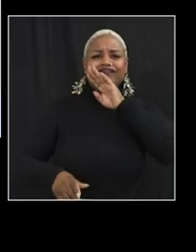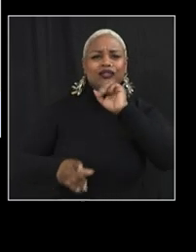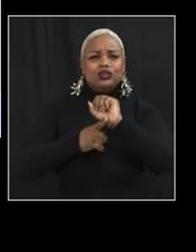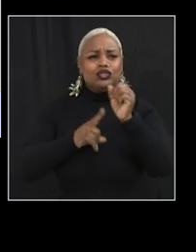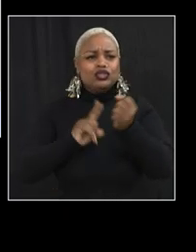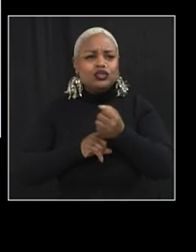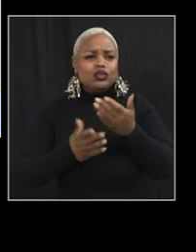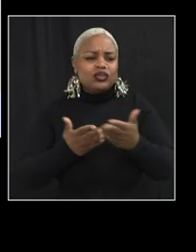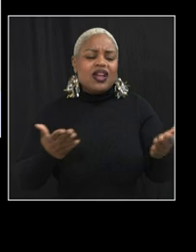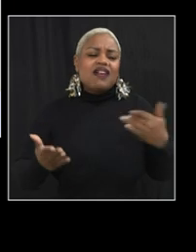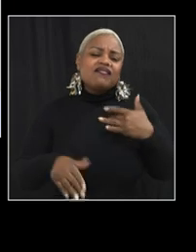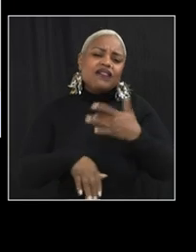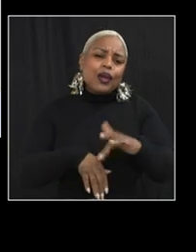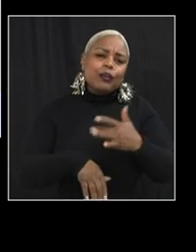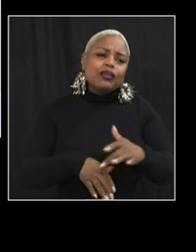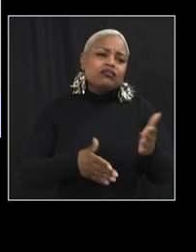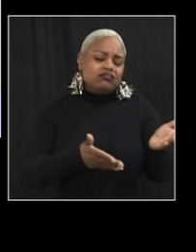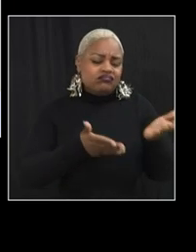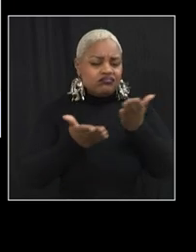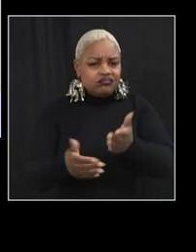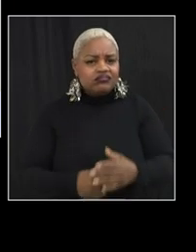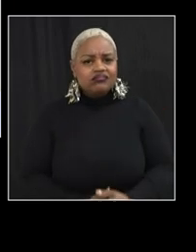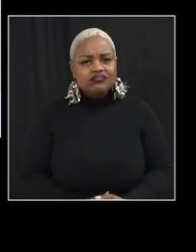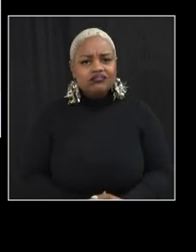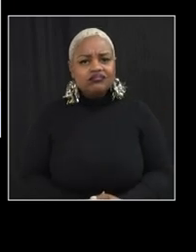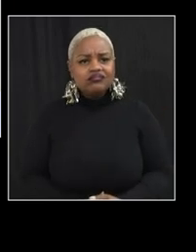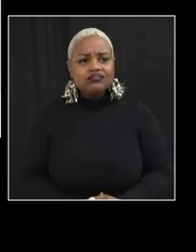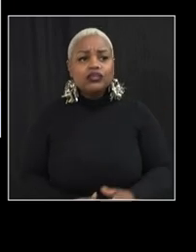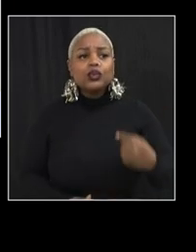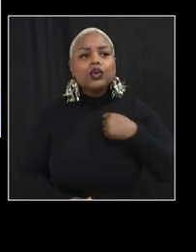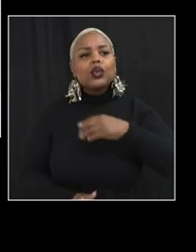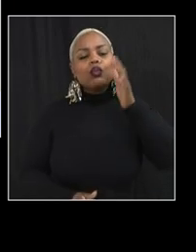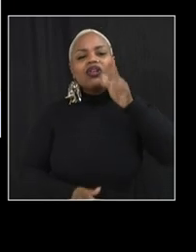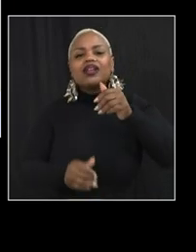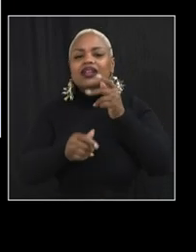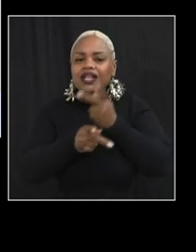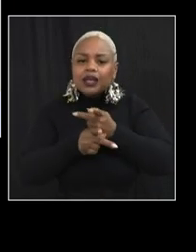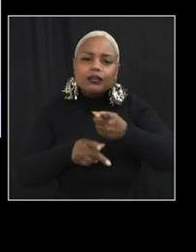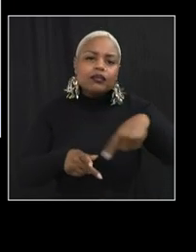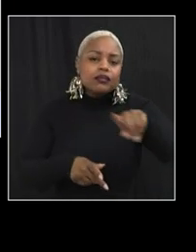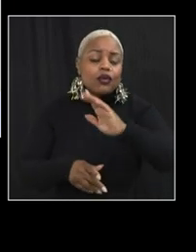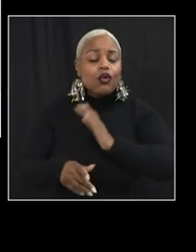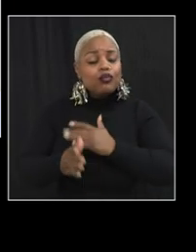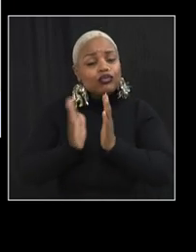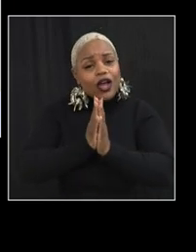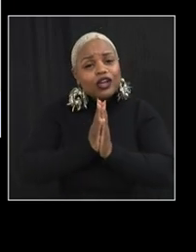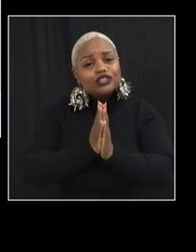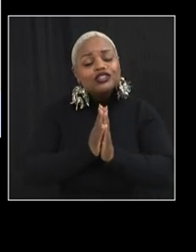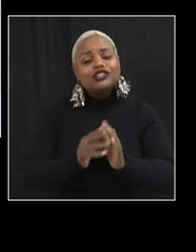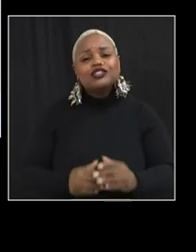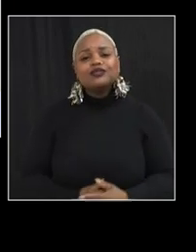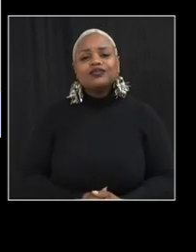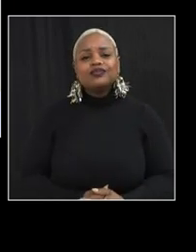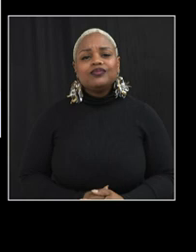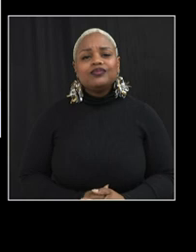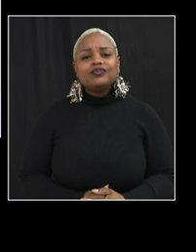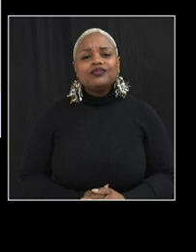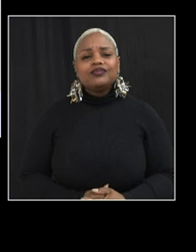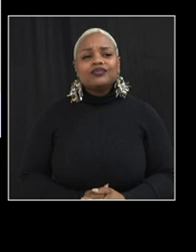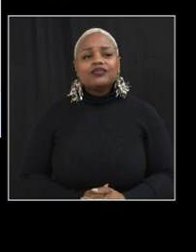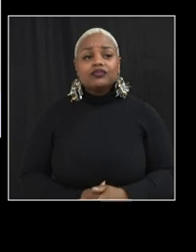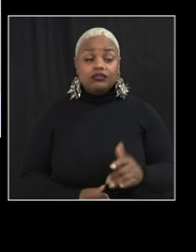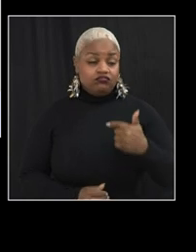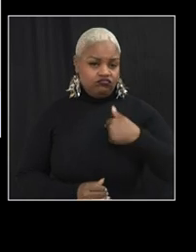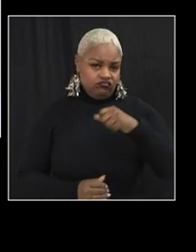them. And so we're going to keep them in our prayers because what I'm clear about is what's happening to them